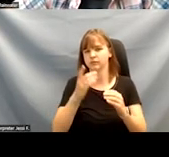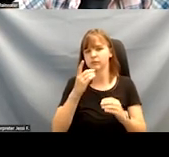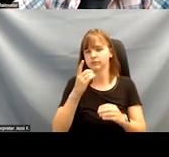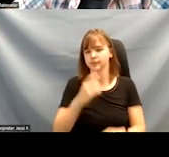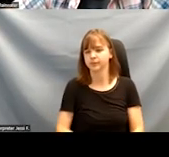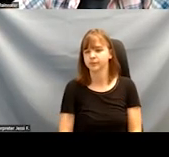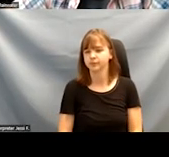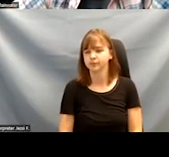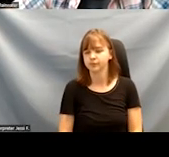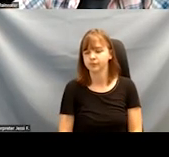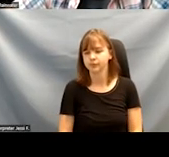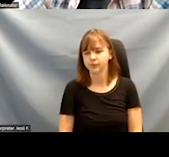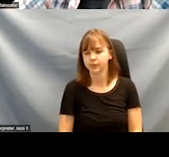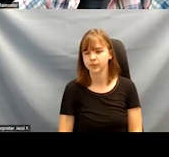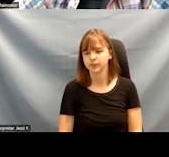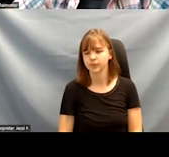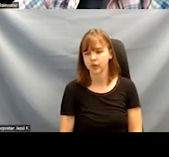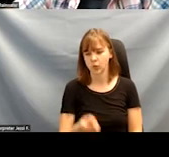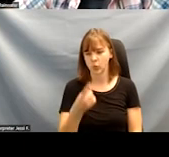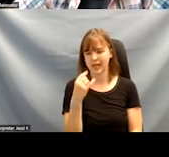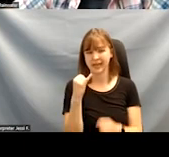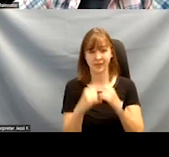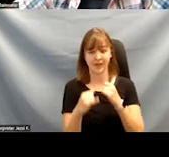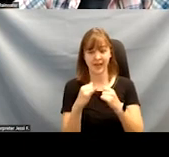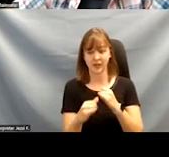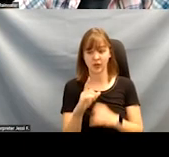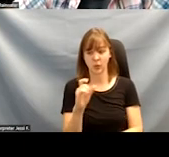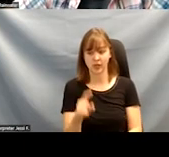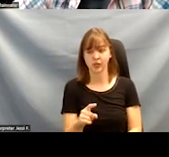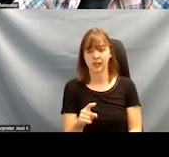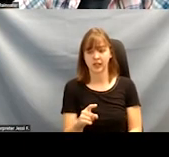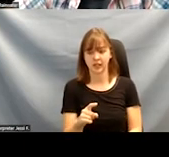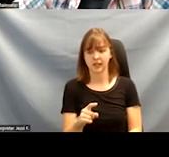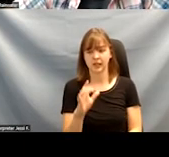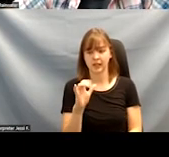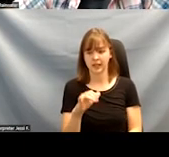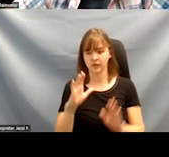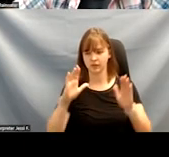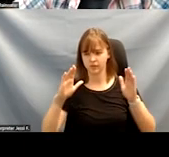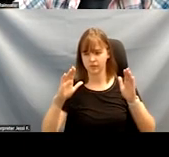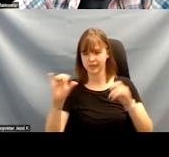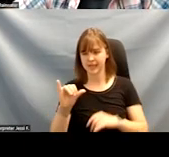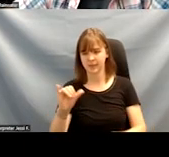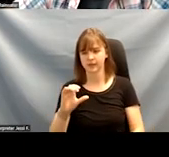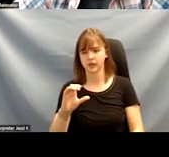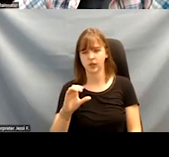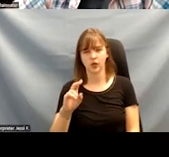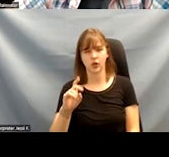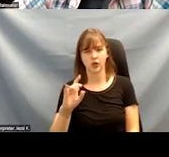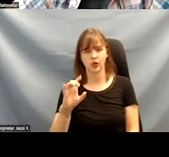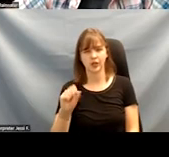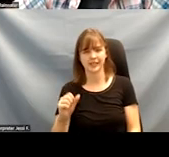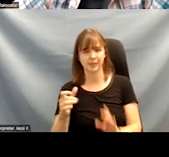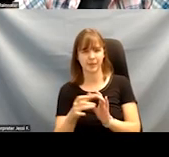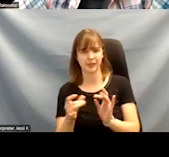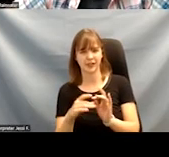lineup. Okay. And I have one final question, and that is around the topic that Curtis just mentioned just in his